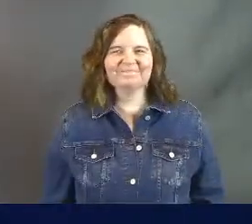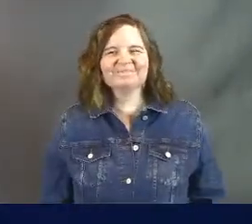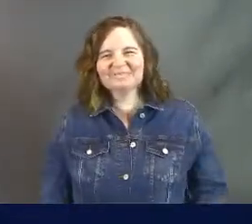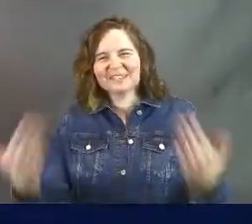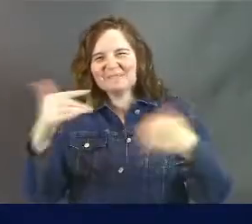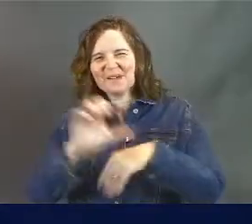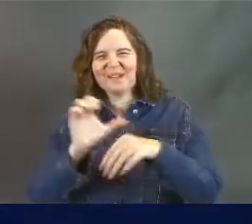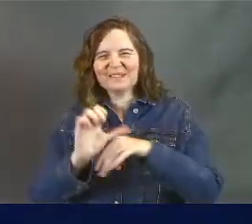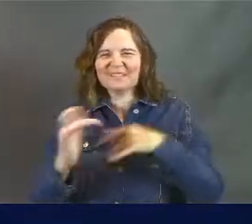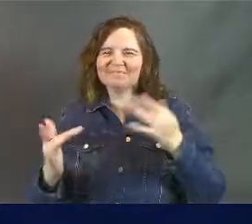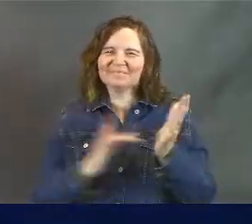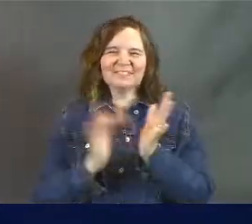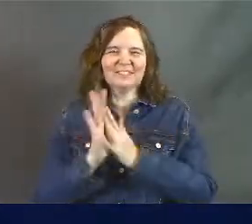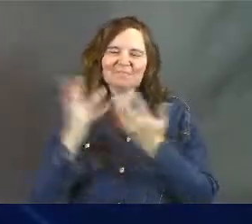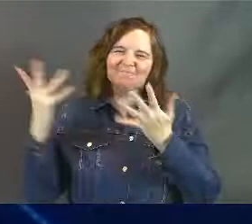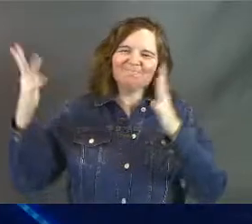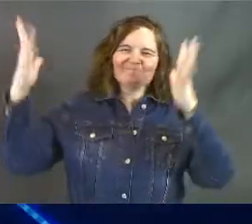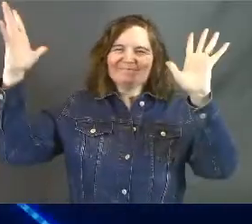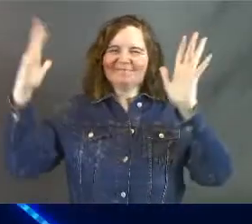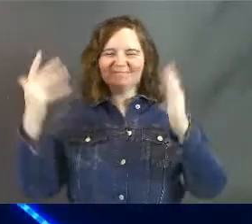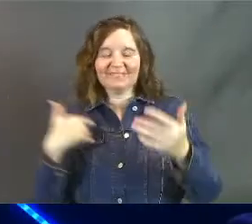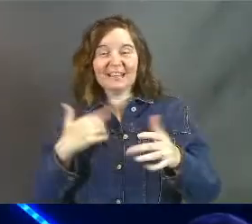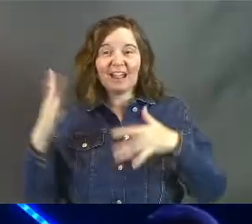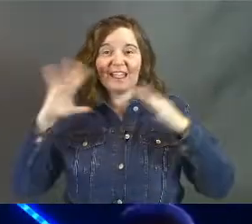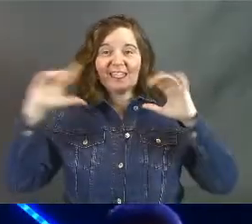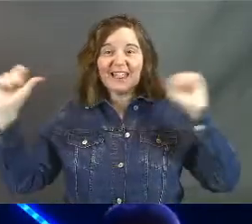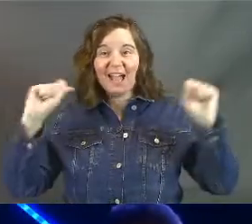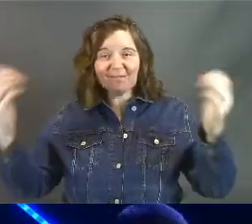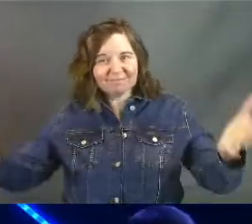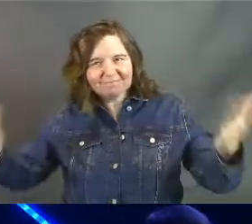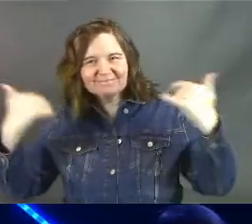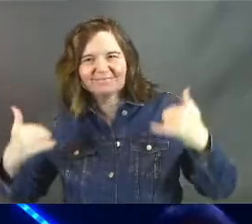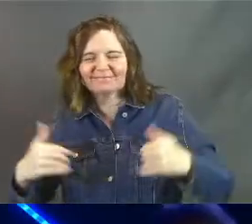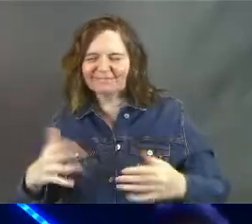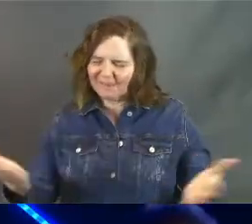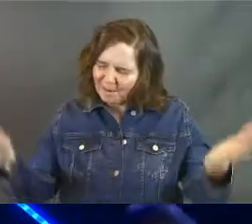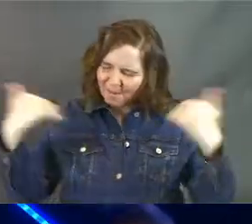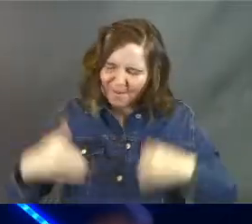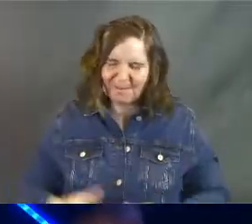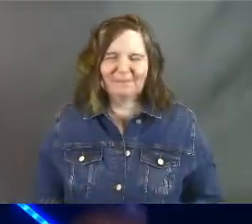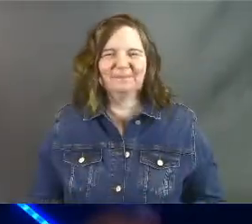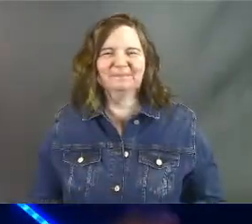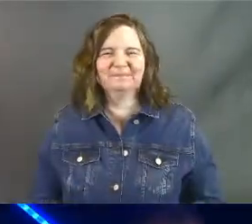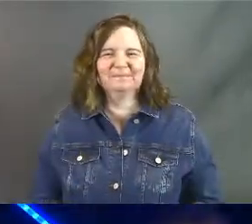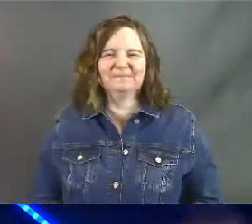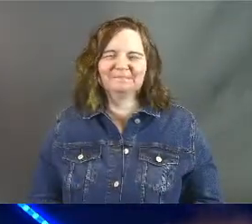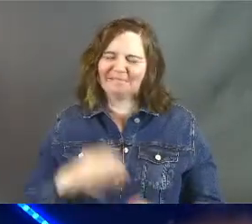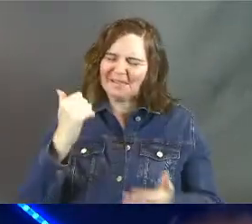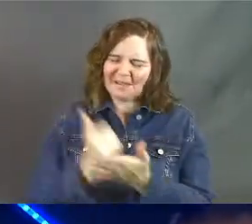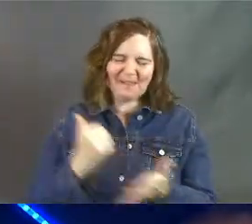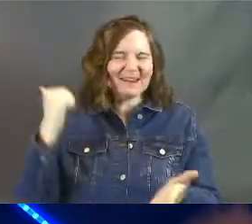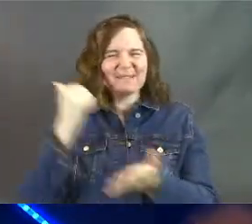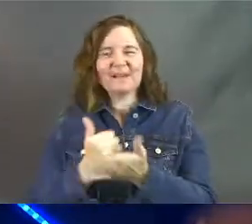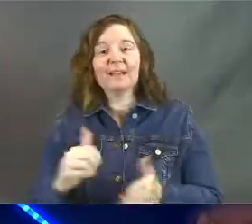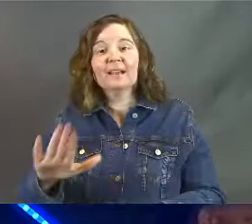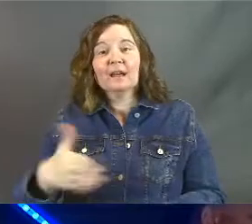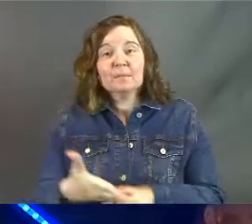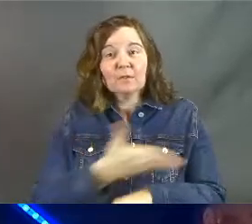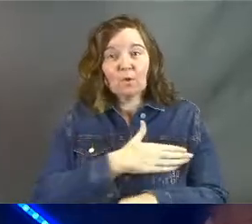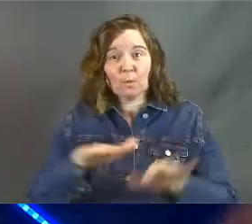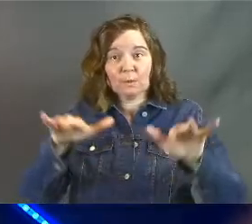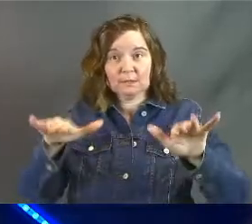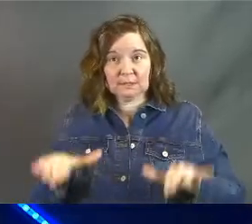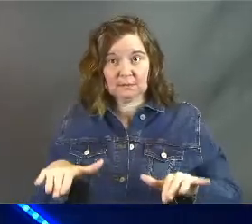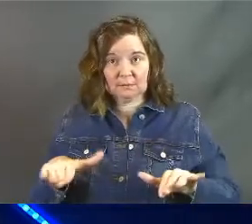Come on, church, let's give Jesus some praise. Come on, can we get loud real quick? Come on. Amen, amen. Hey, before we